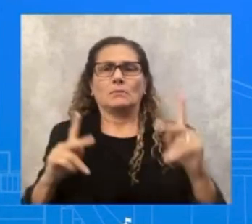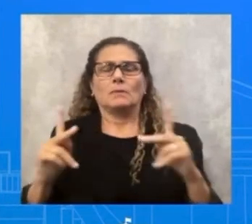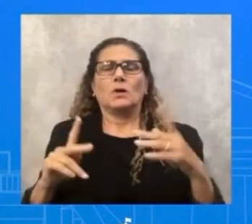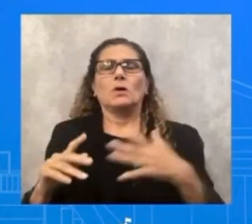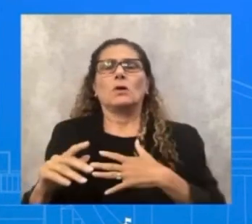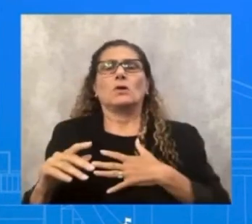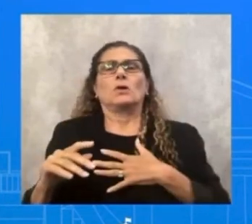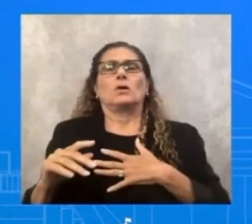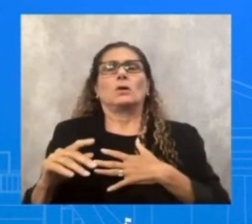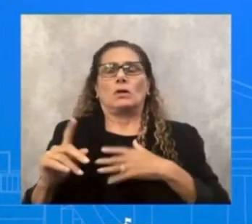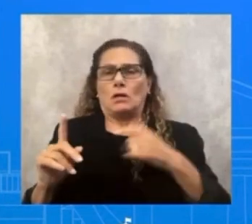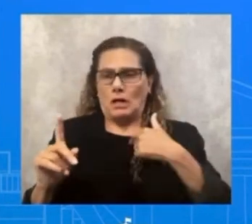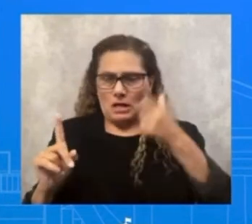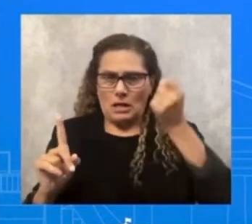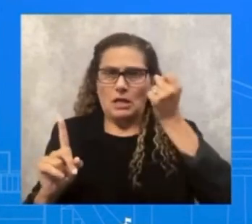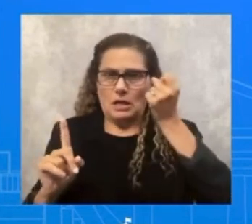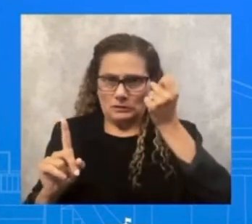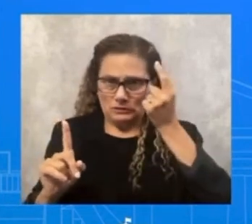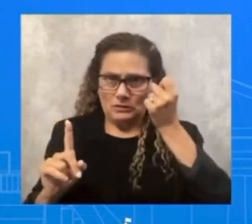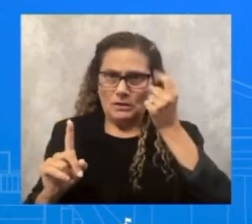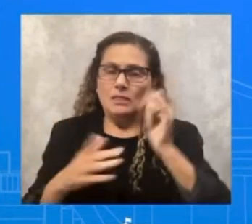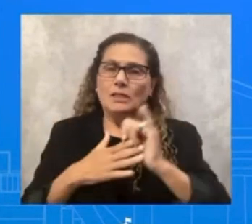prescription drug costs,